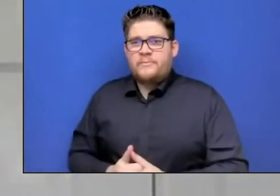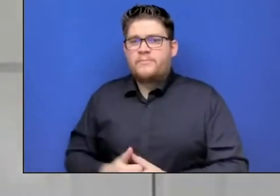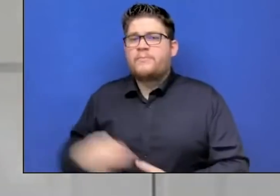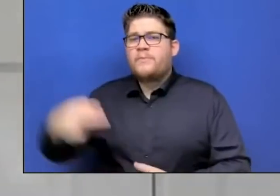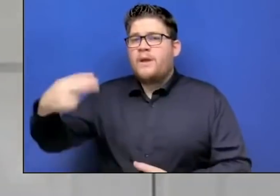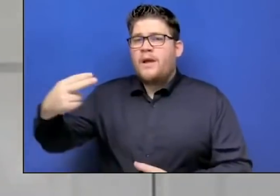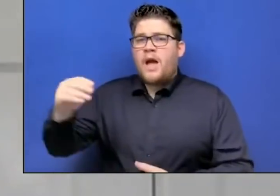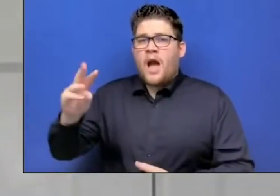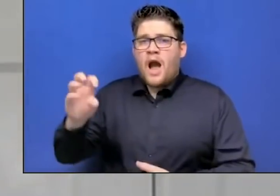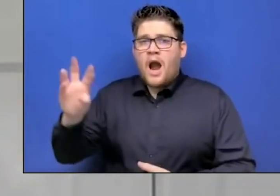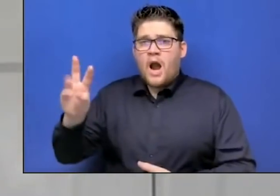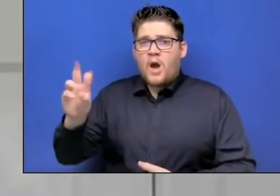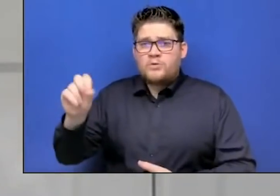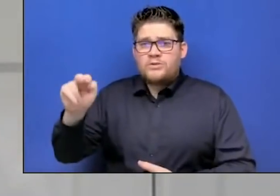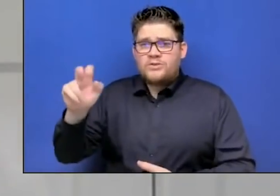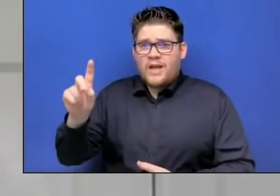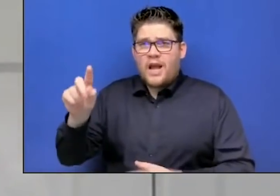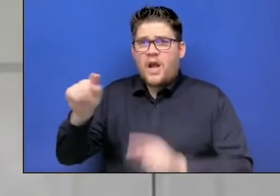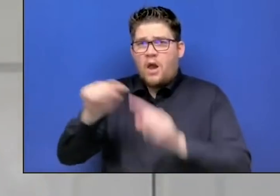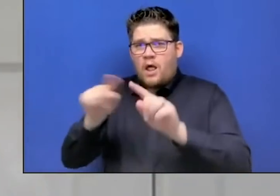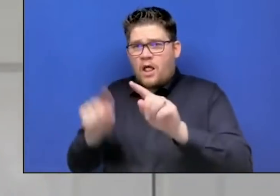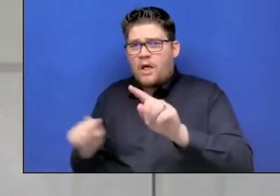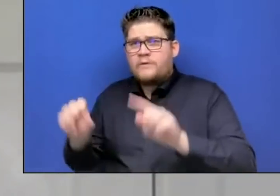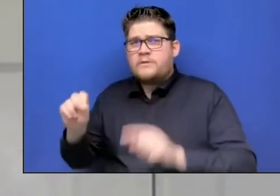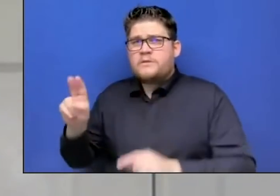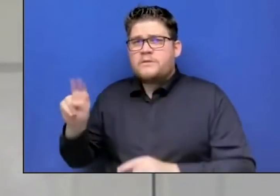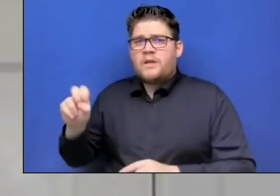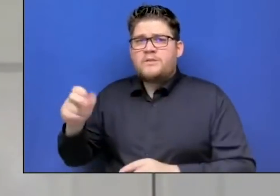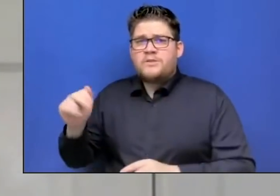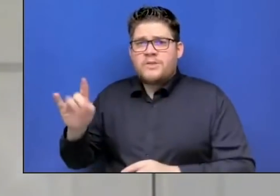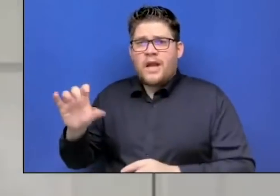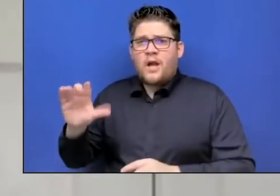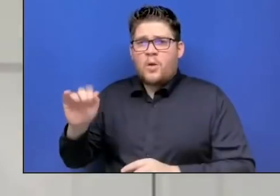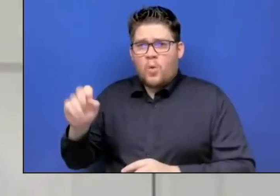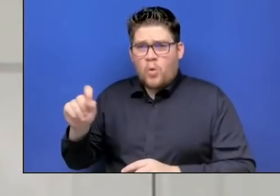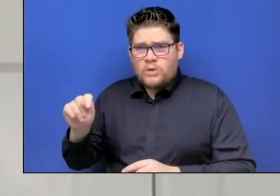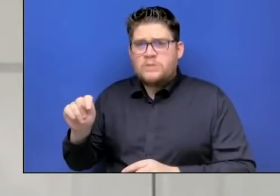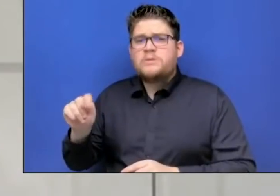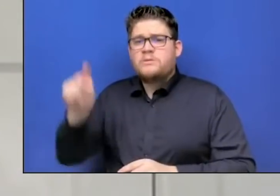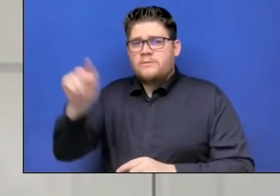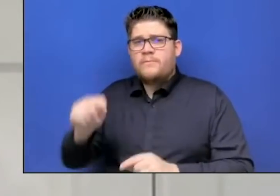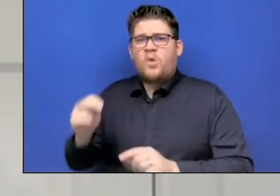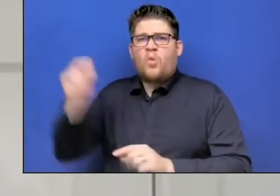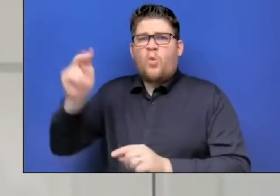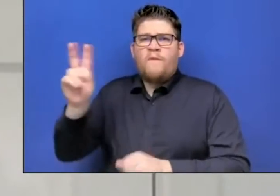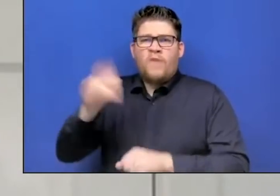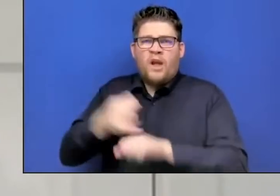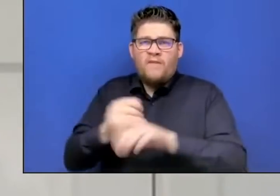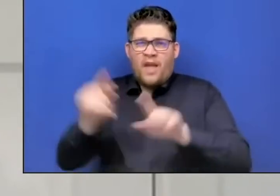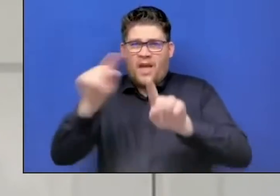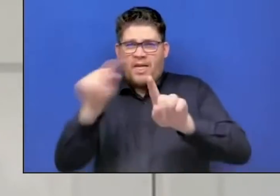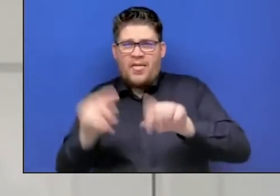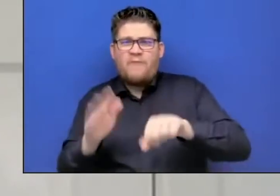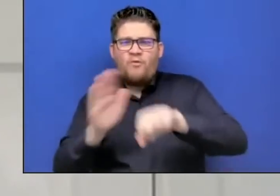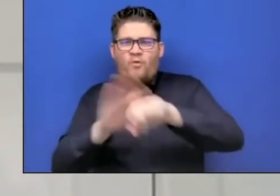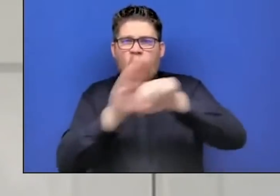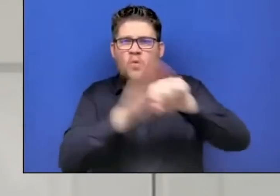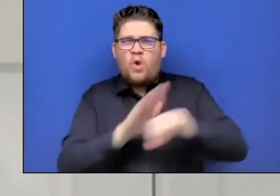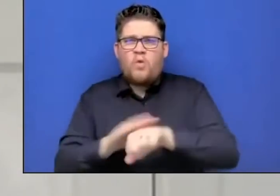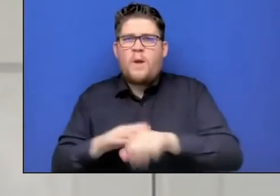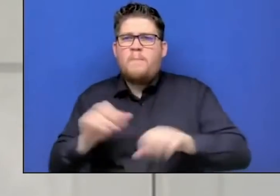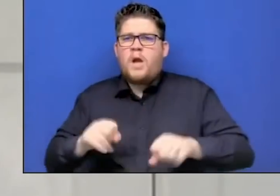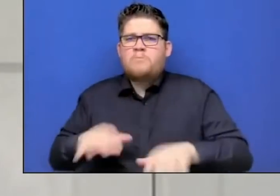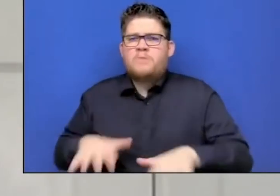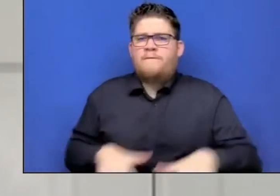morning for areas including the Central Coast and northern Vancouver Island in recognition of the risks associated of severe